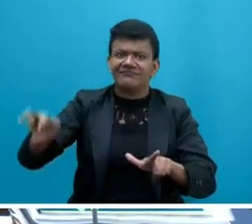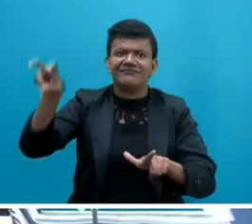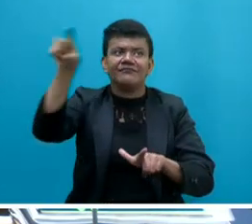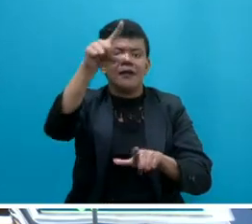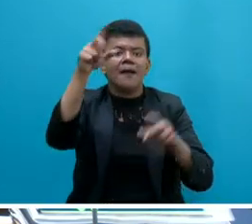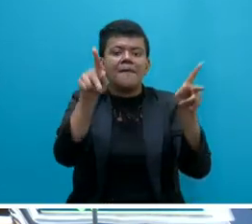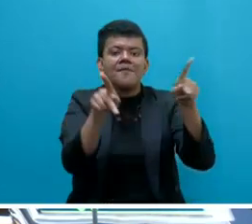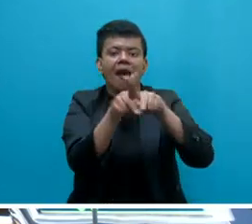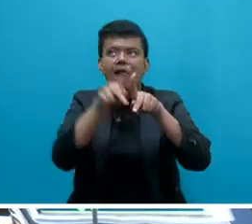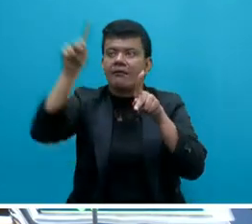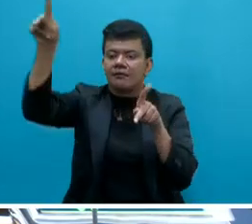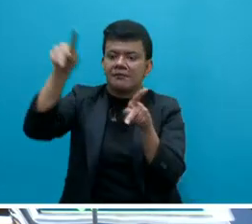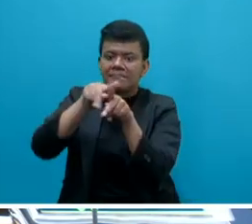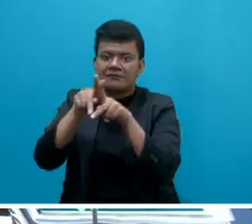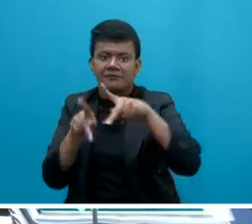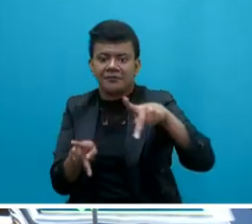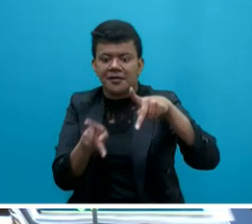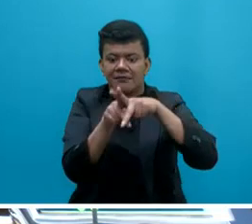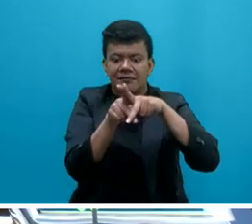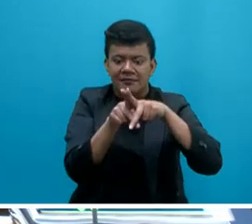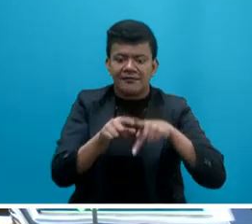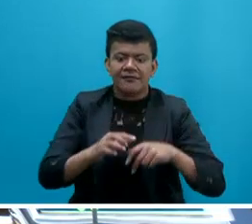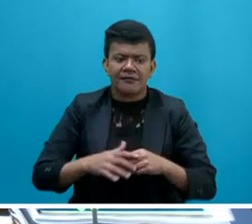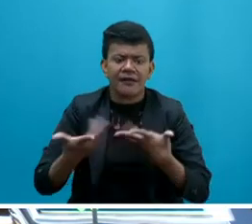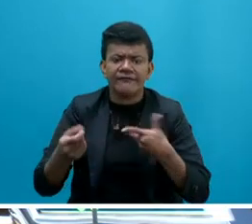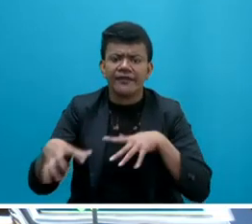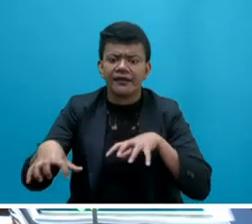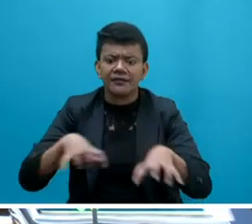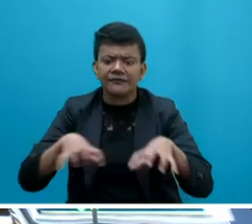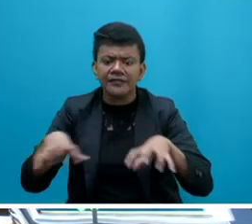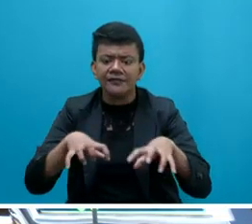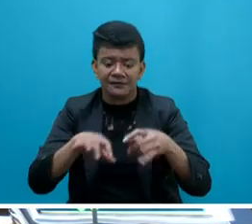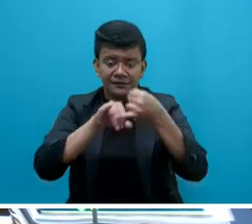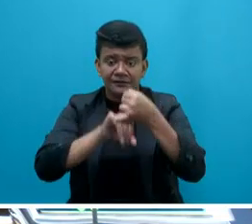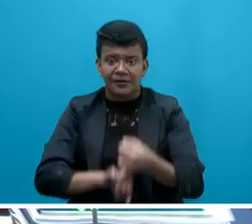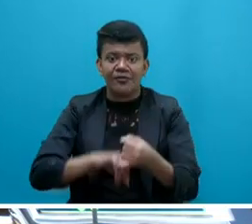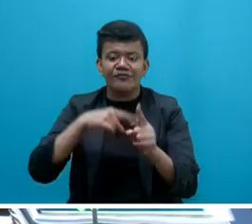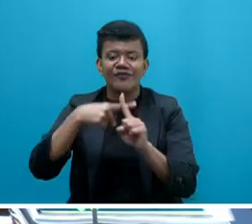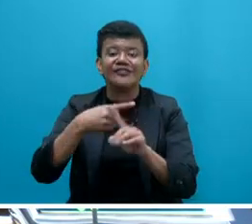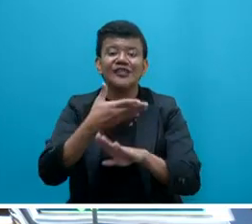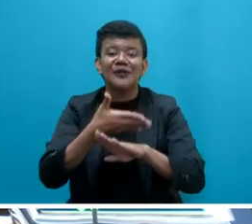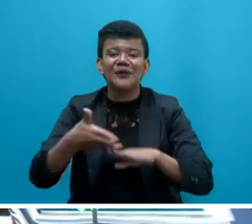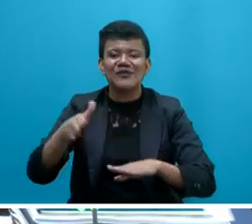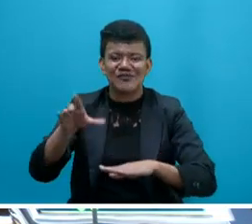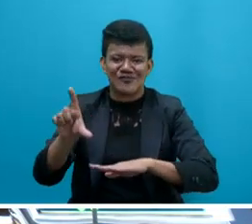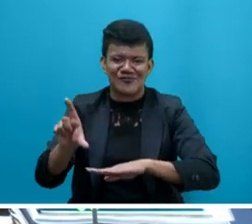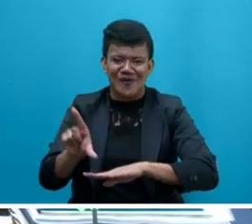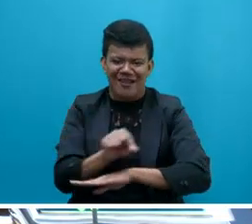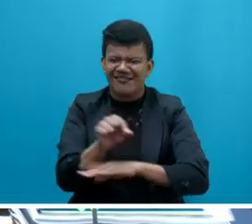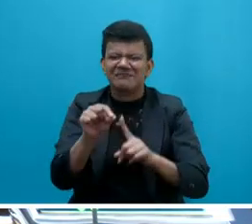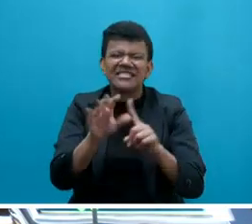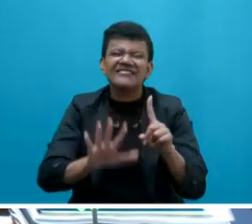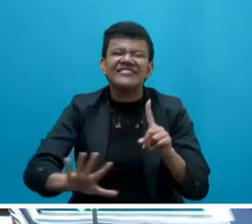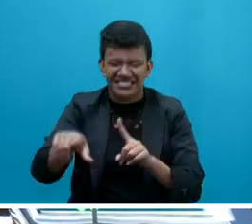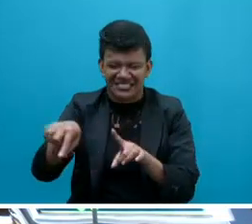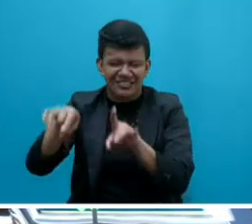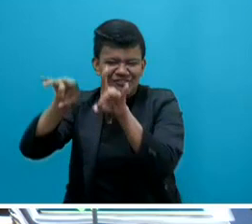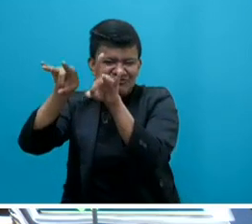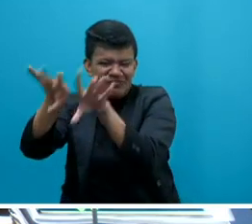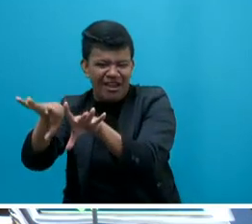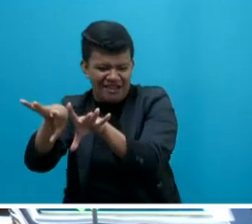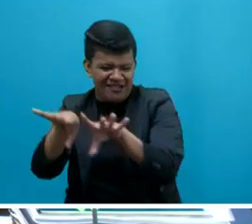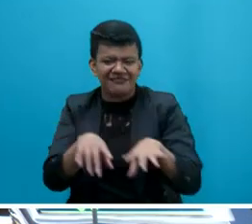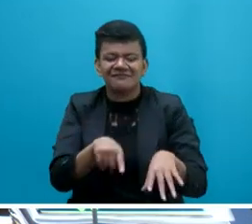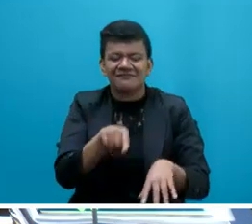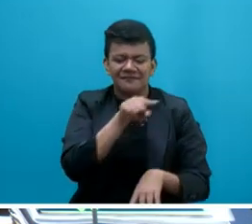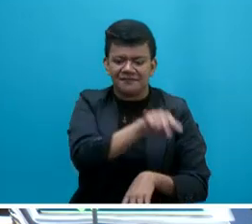year. This includes exercises Southern Cross with New Caledonia, exercise Kakadu in Australia, to name a few. And this